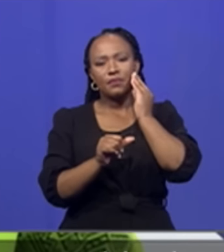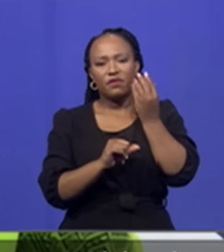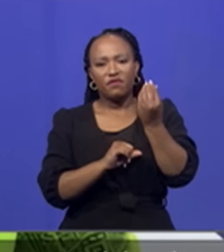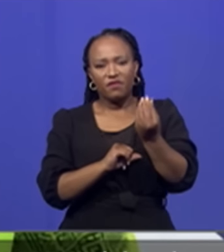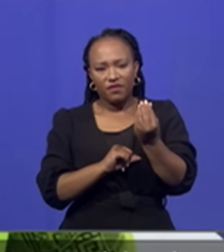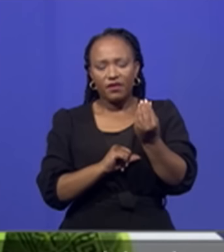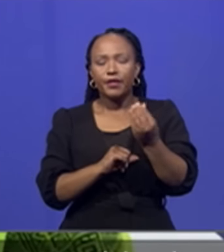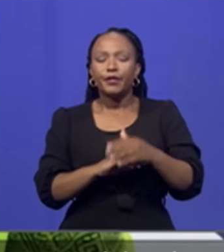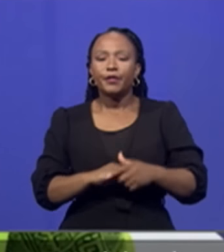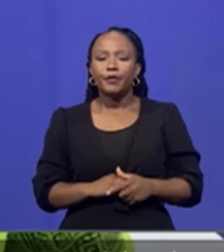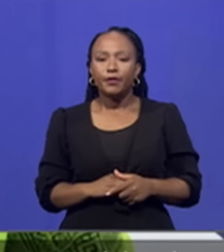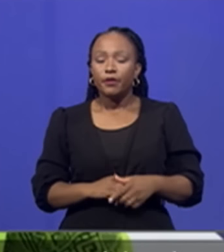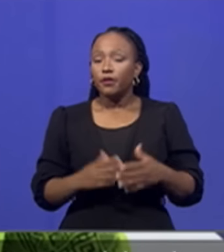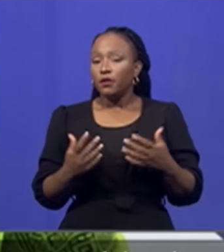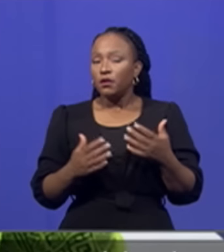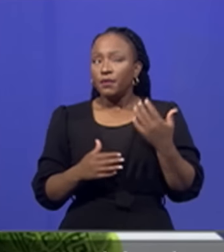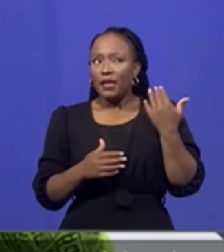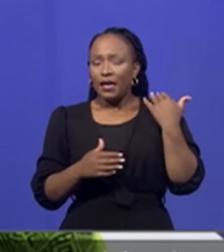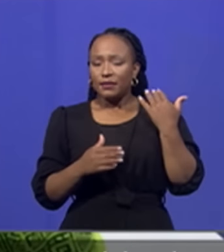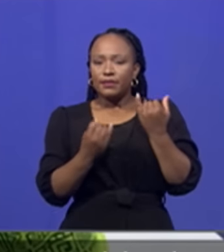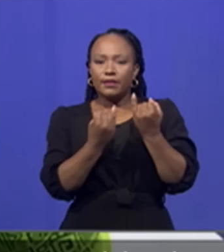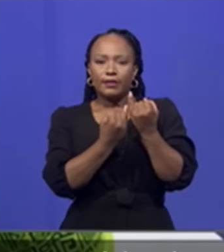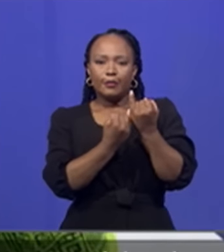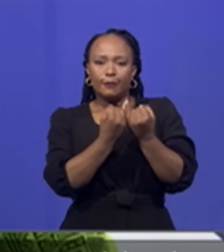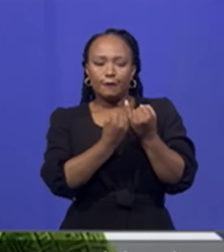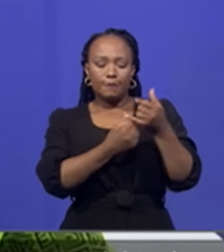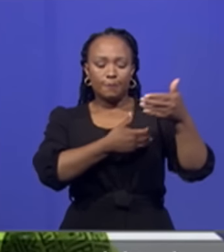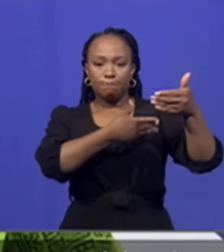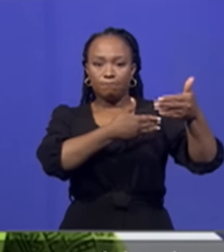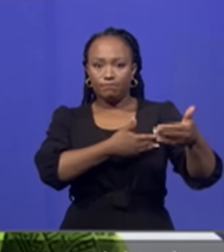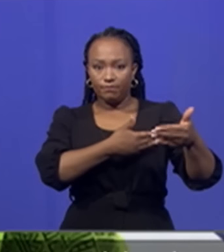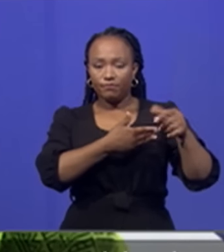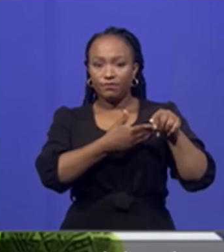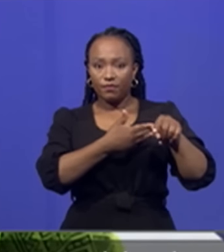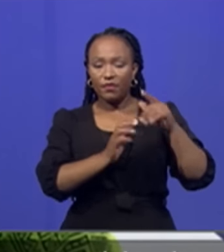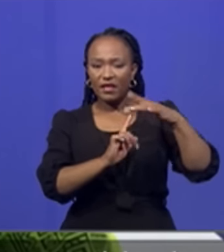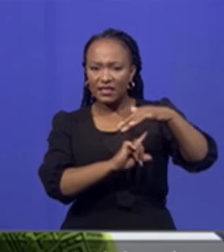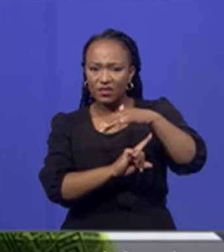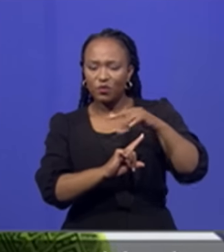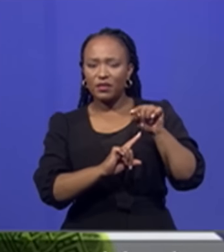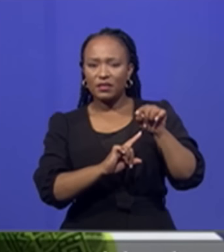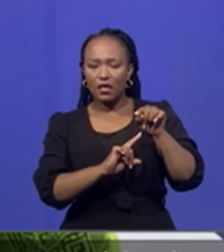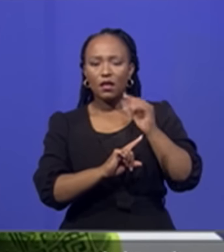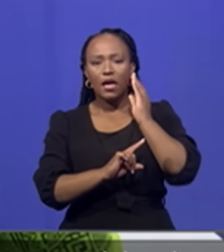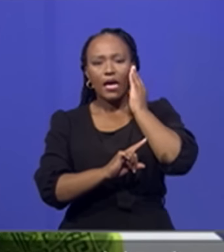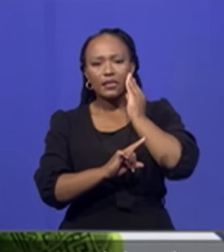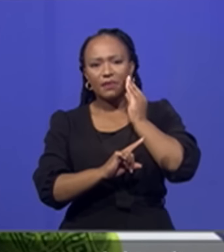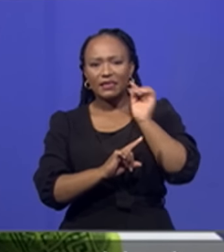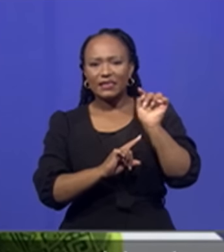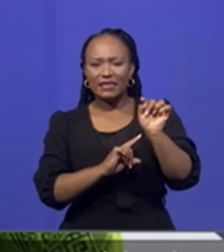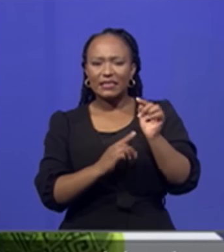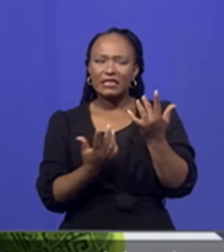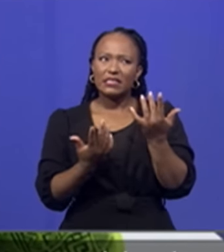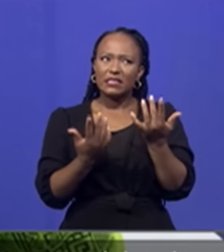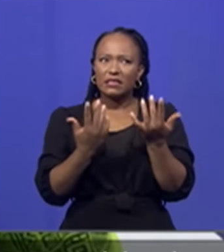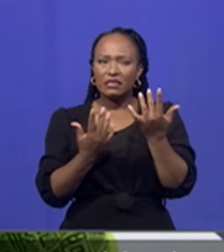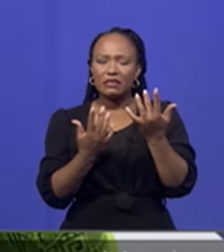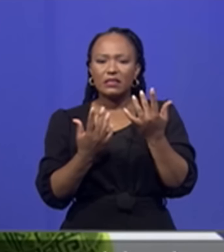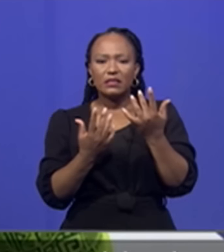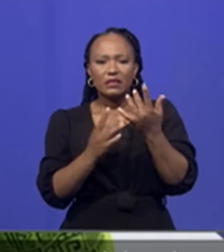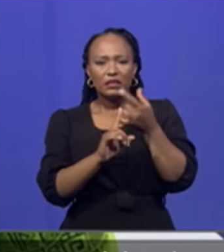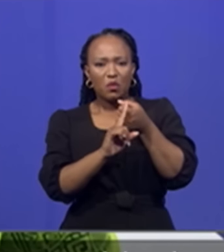experience because I think the last season also we have been in this situation, and we have this experience of fighting